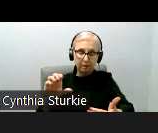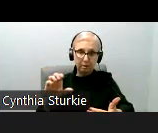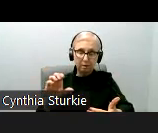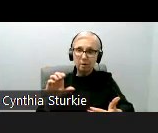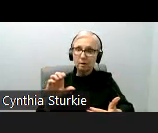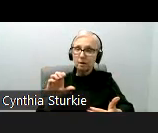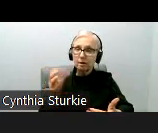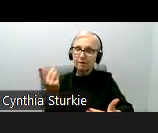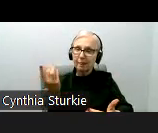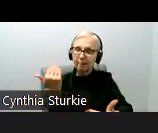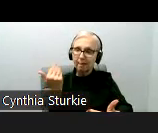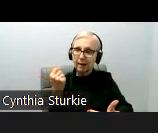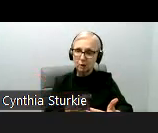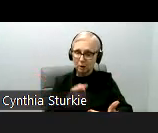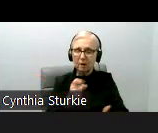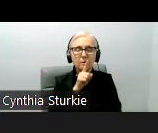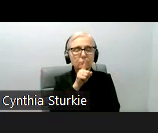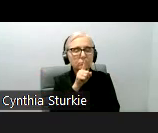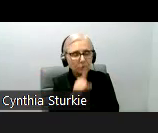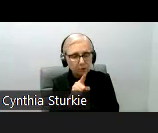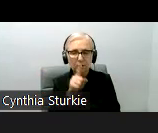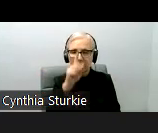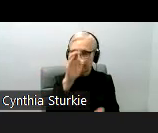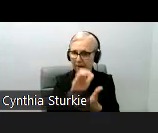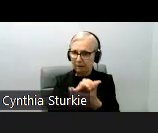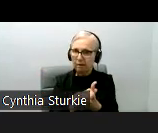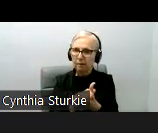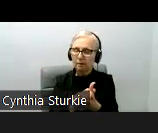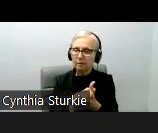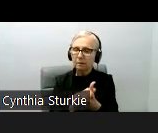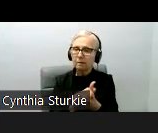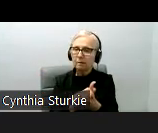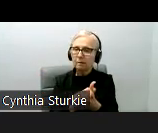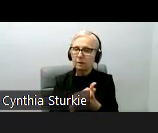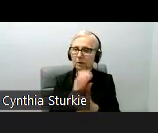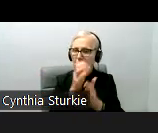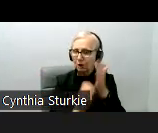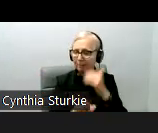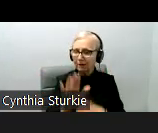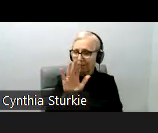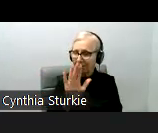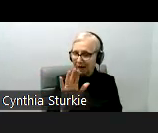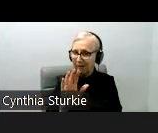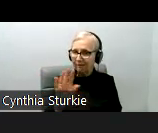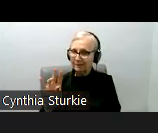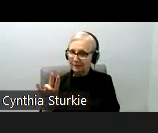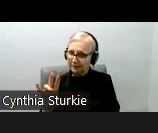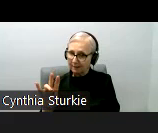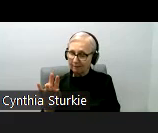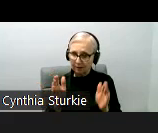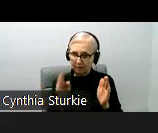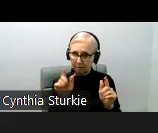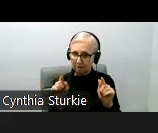And I truly, truly believe that particularly chapter 5 and chapter 7